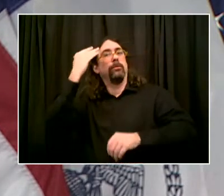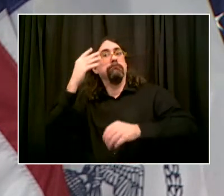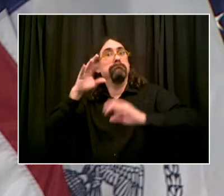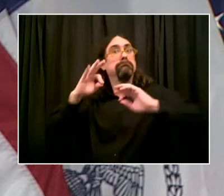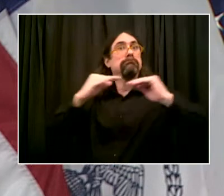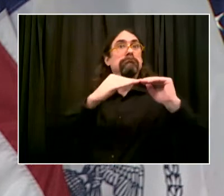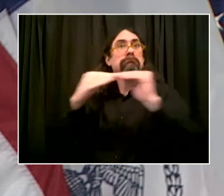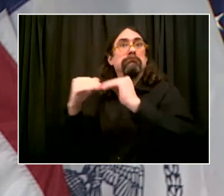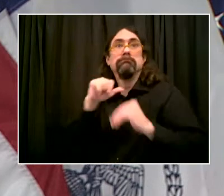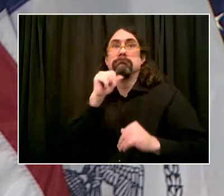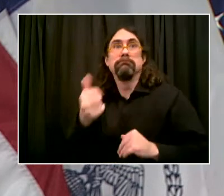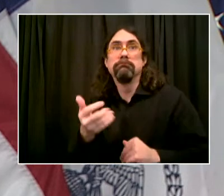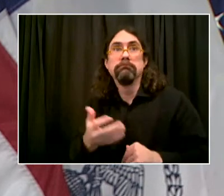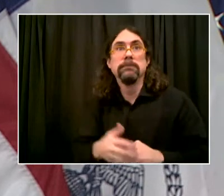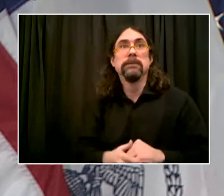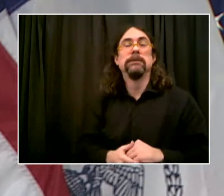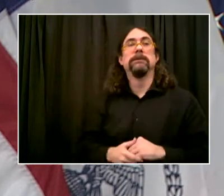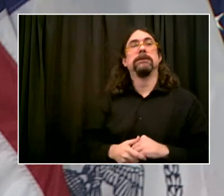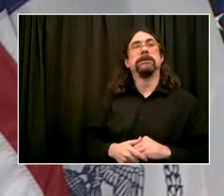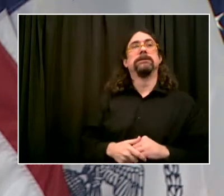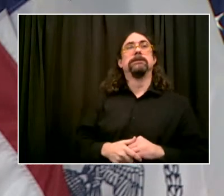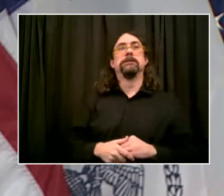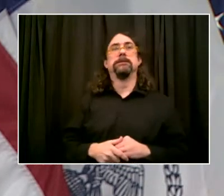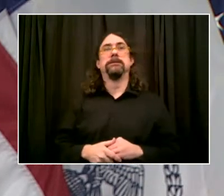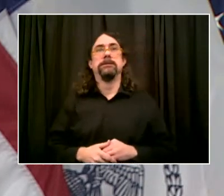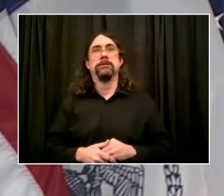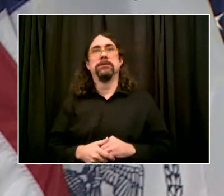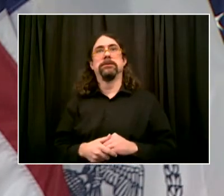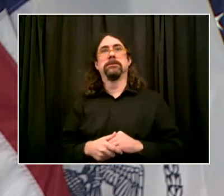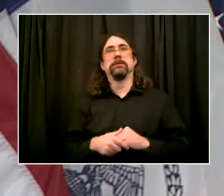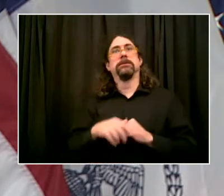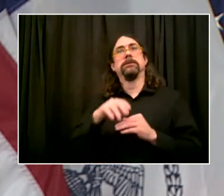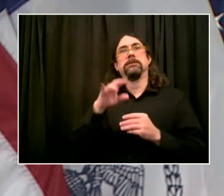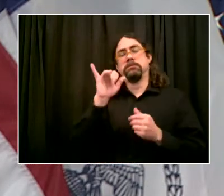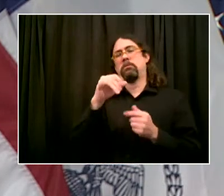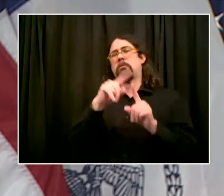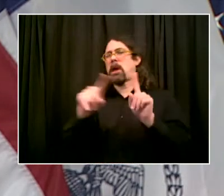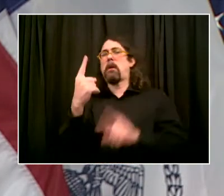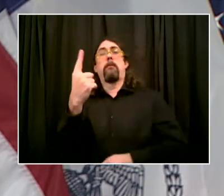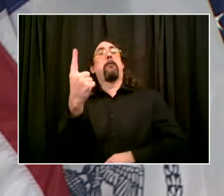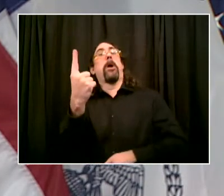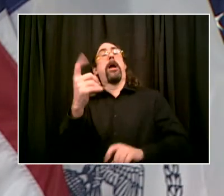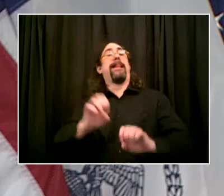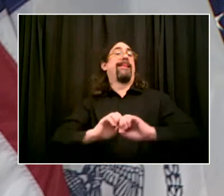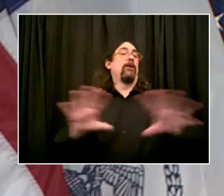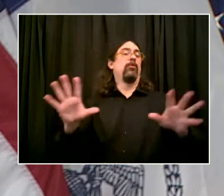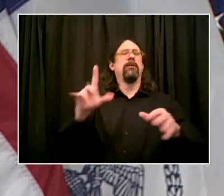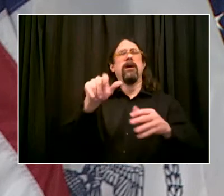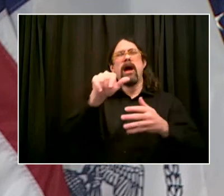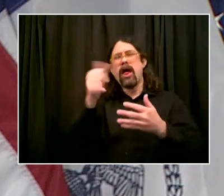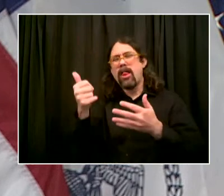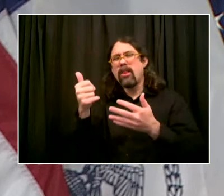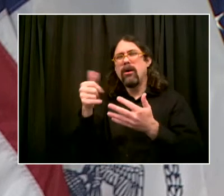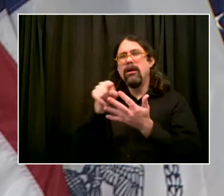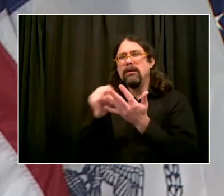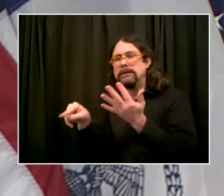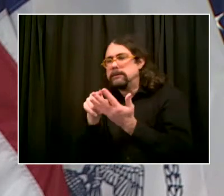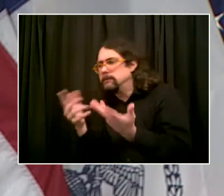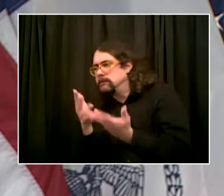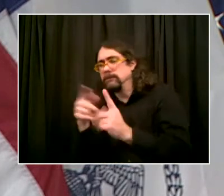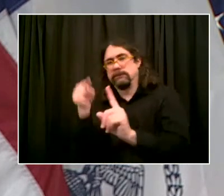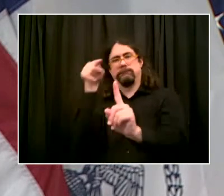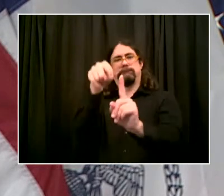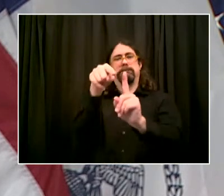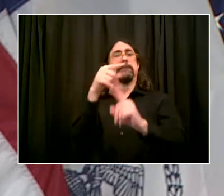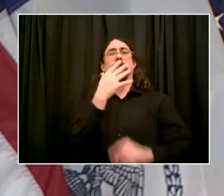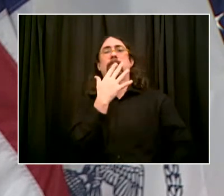from Black and Latino communities. We're going to go over that data and we're going to keep building on it. This is the